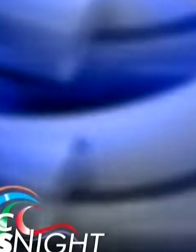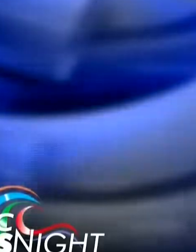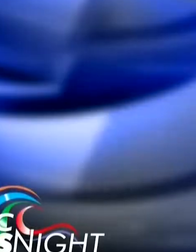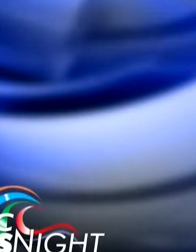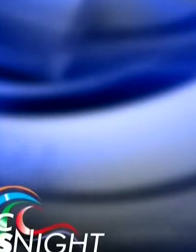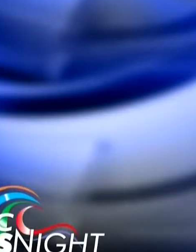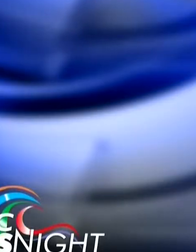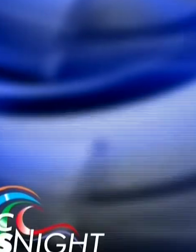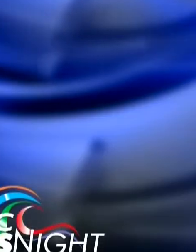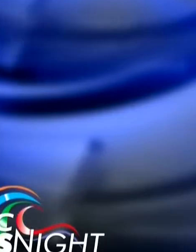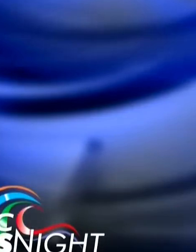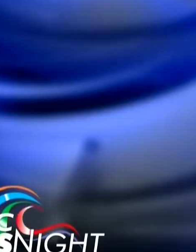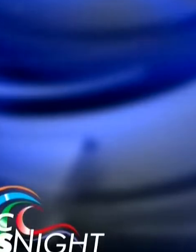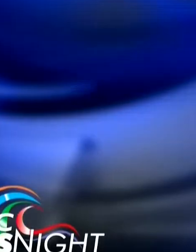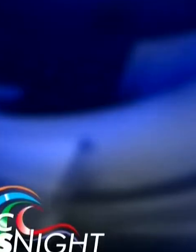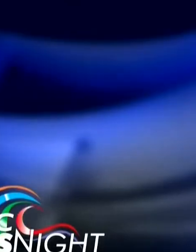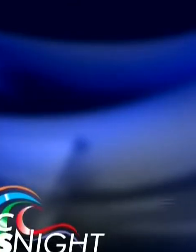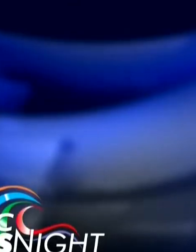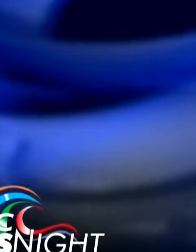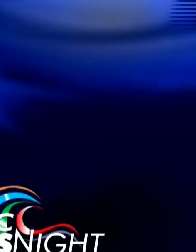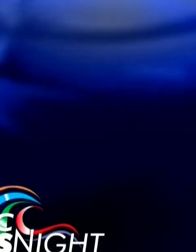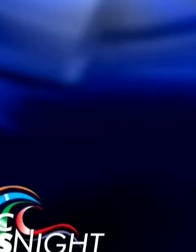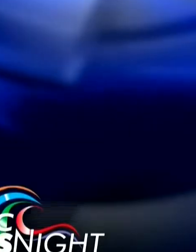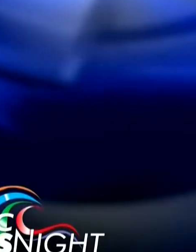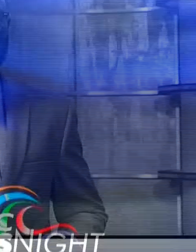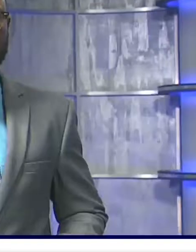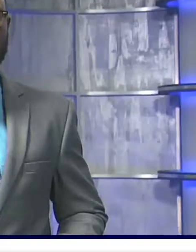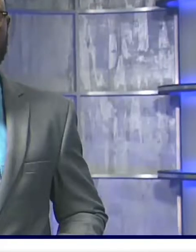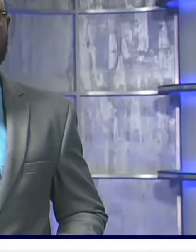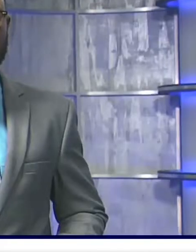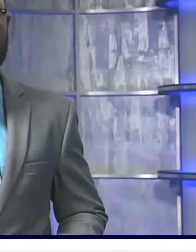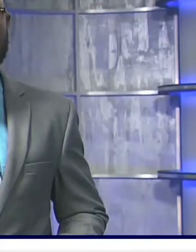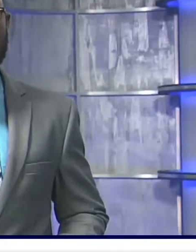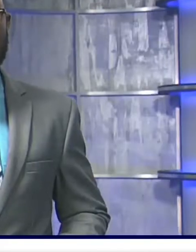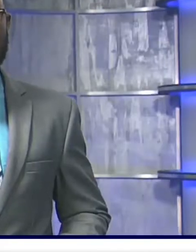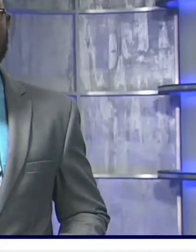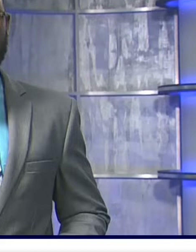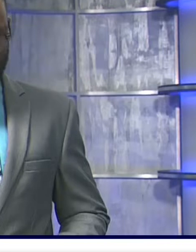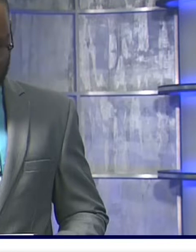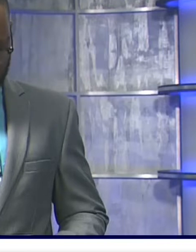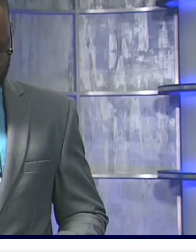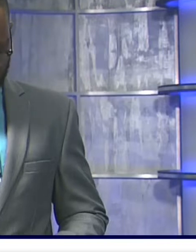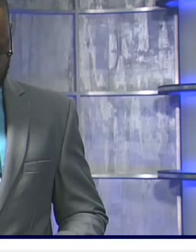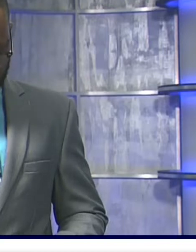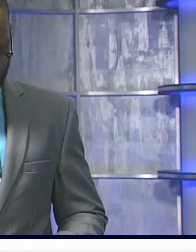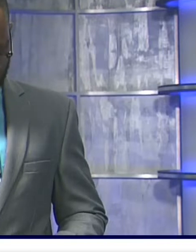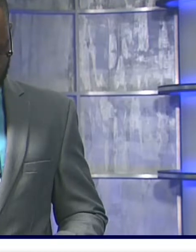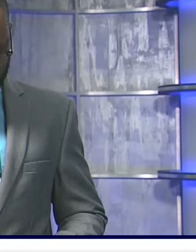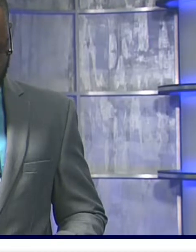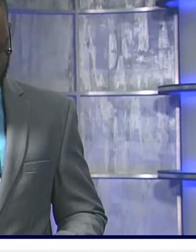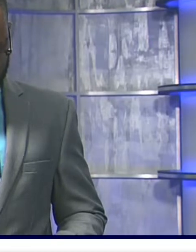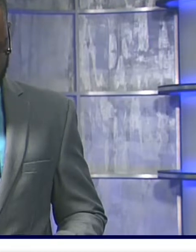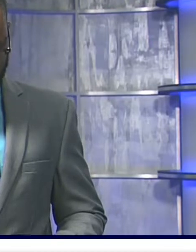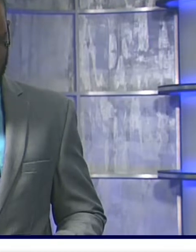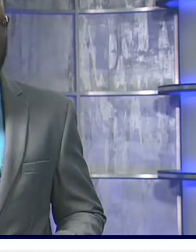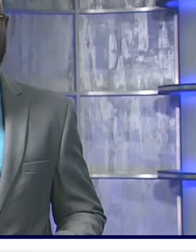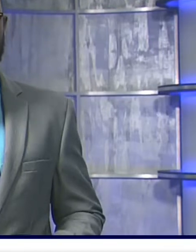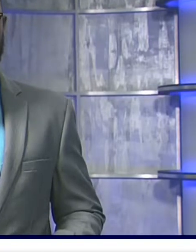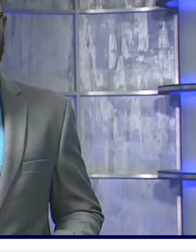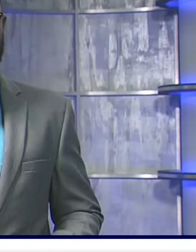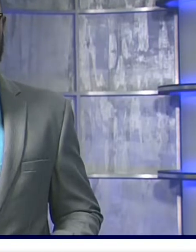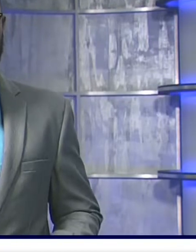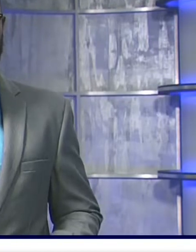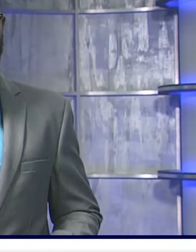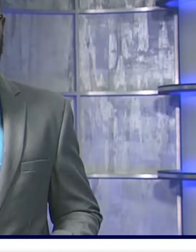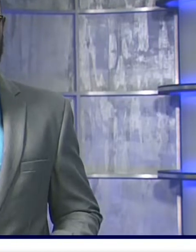Making headlines tonight, stakeholders briefed on a national pandemic response plan as Barbados steps up its plans to withstand